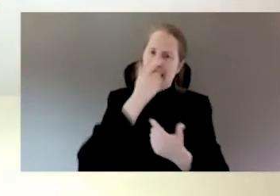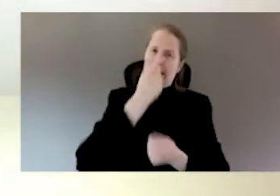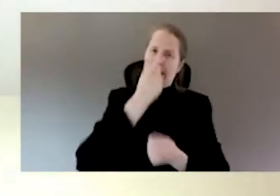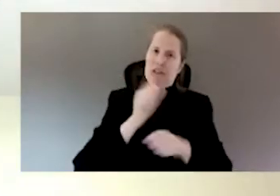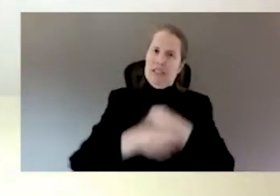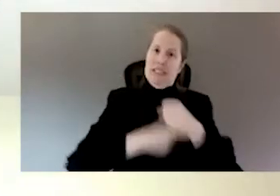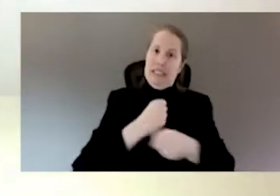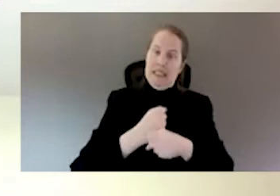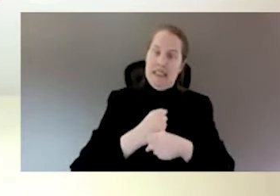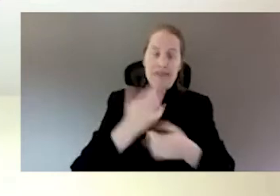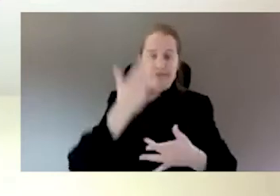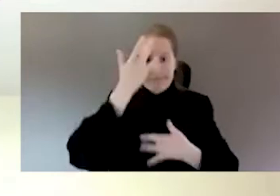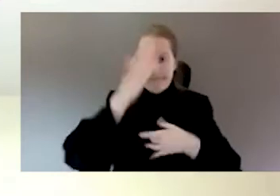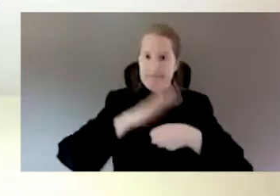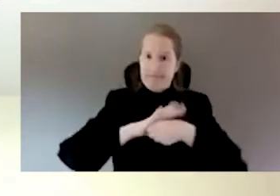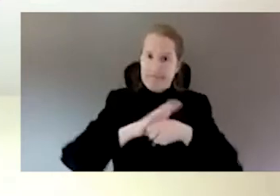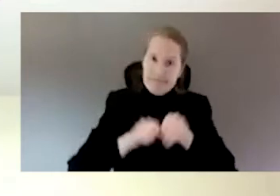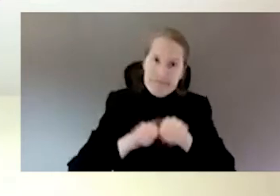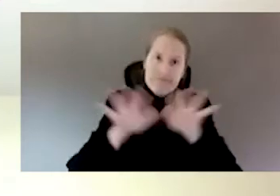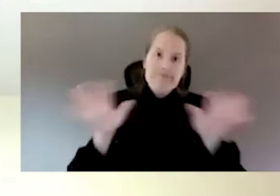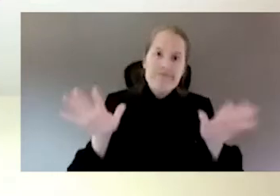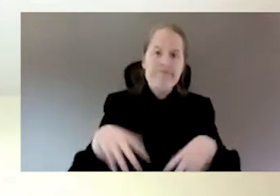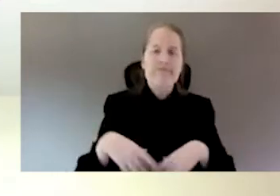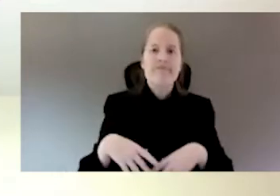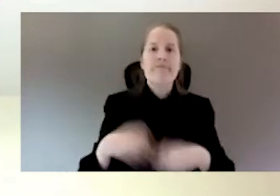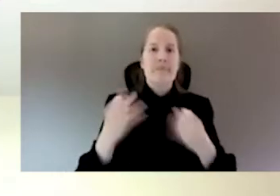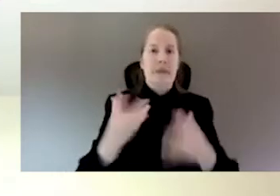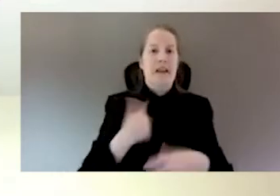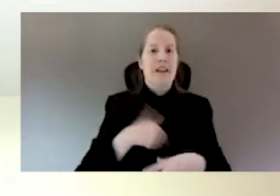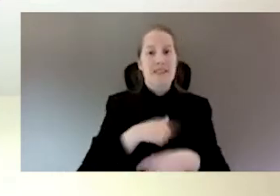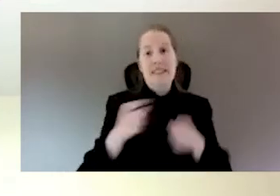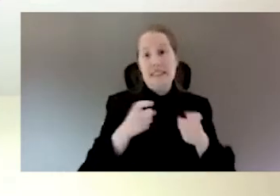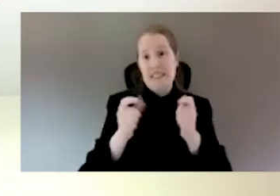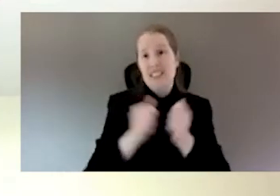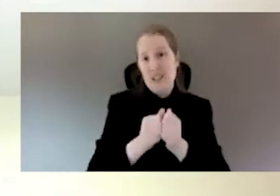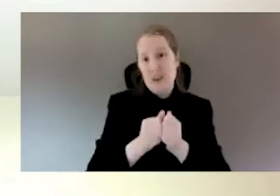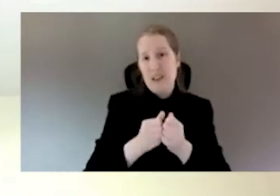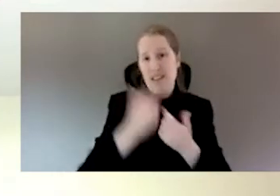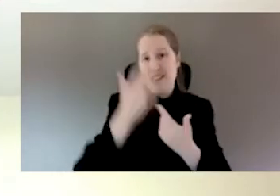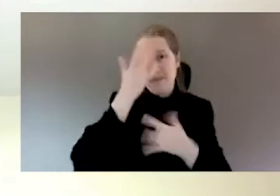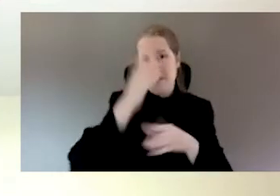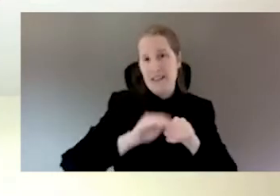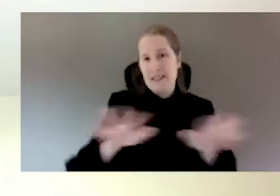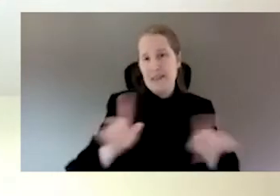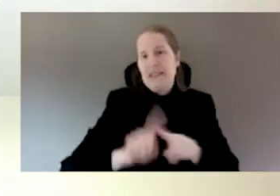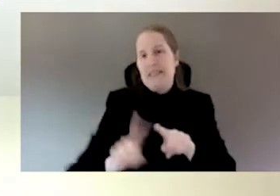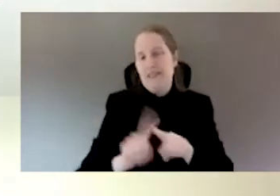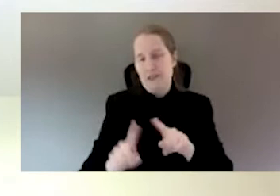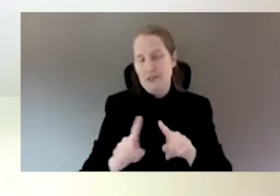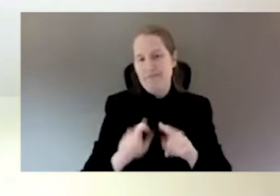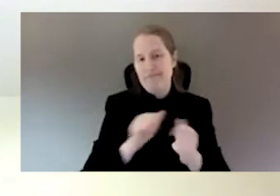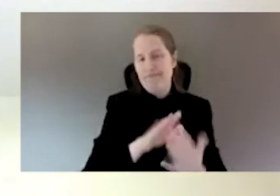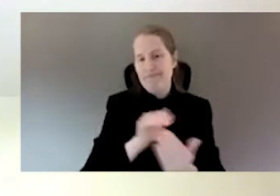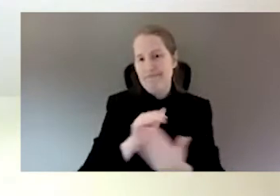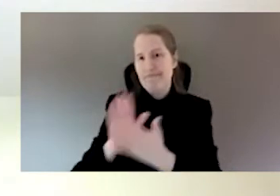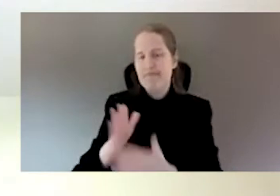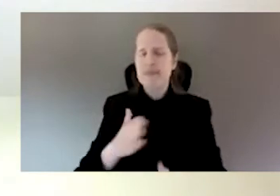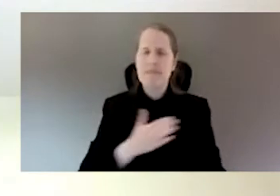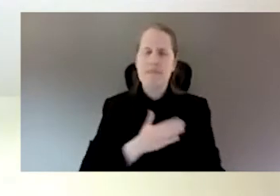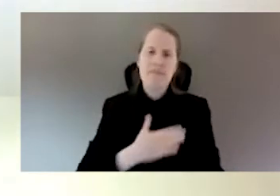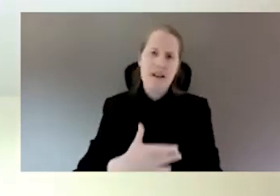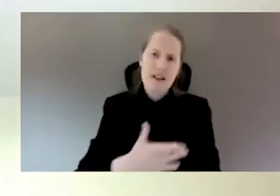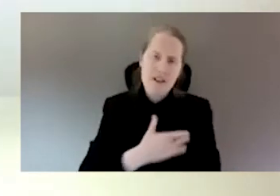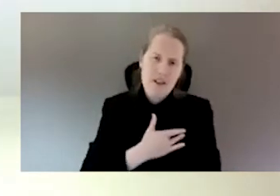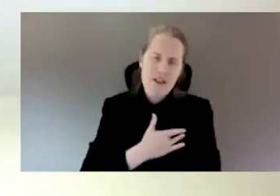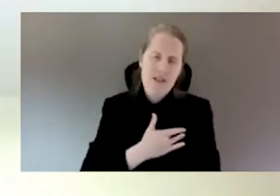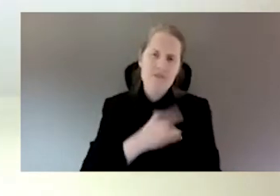and many of us are dealing with the pandemic in many different ways. And my heart goes out